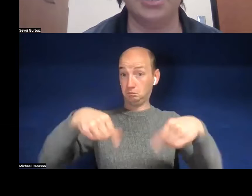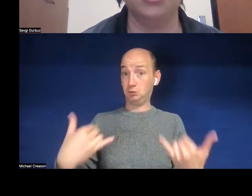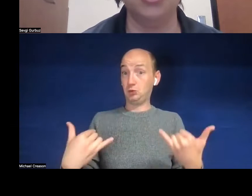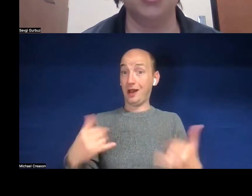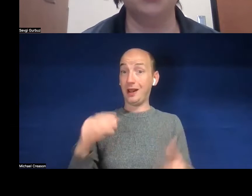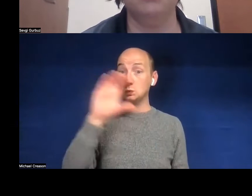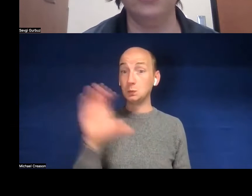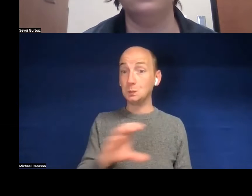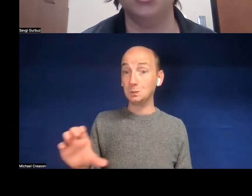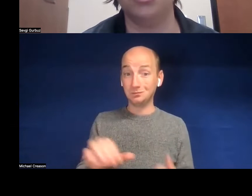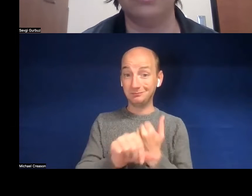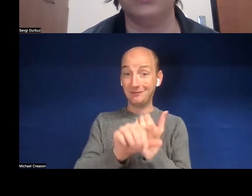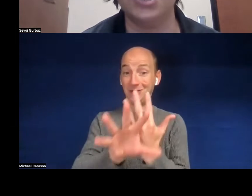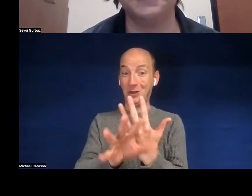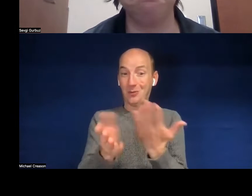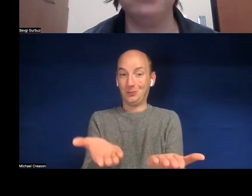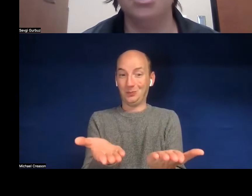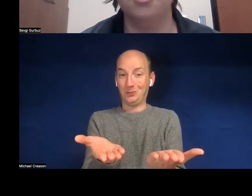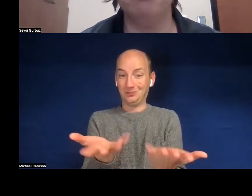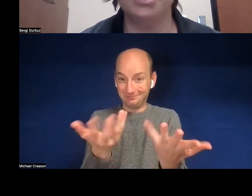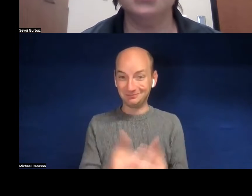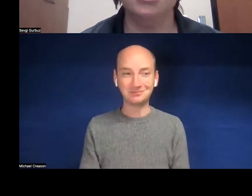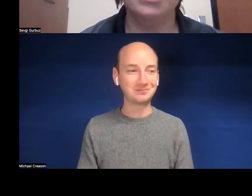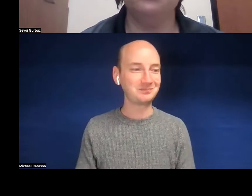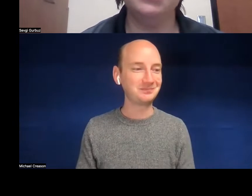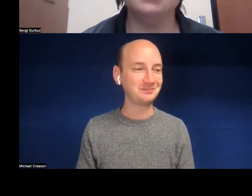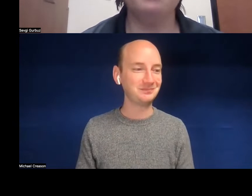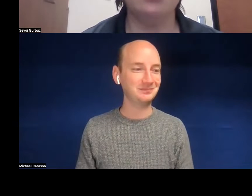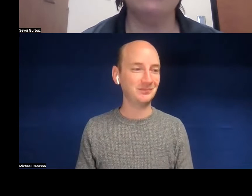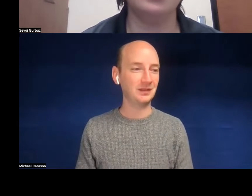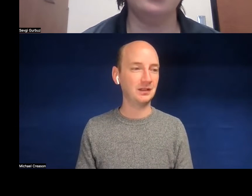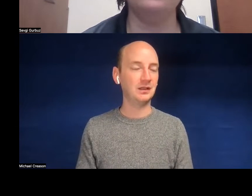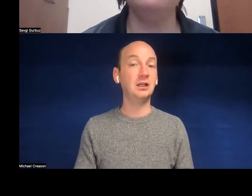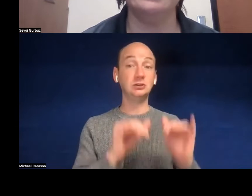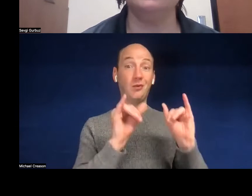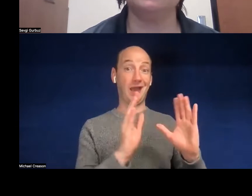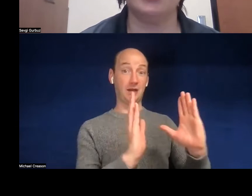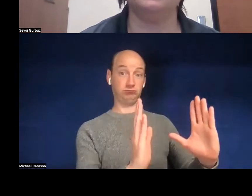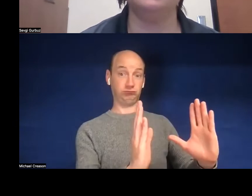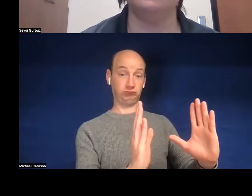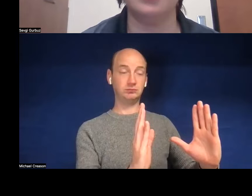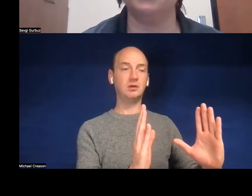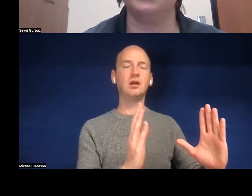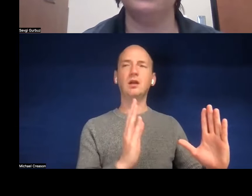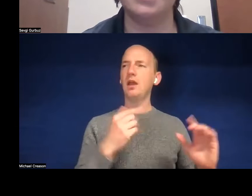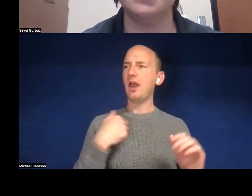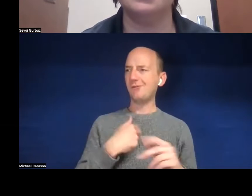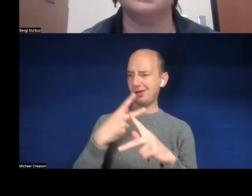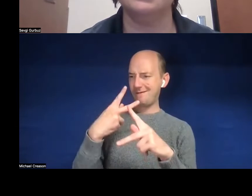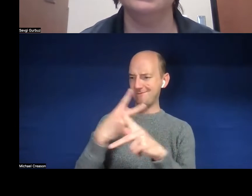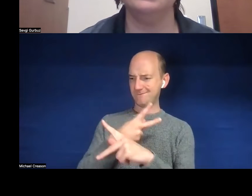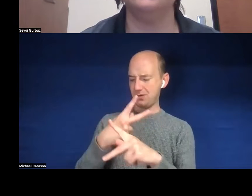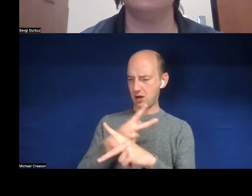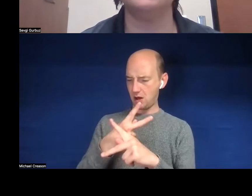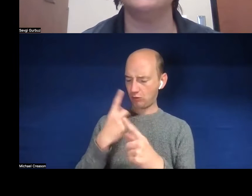can communicate to you via video conferencing. But if we think about how we might try to interact with